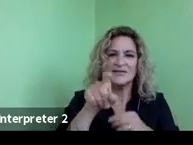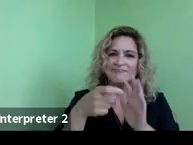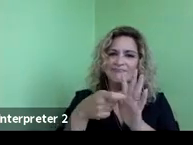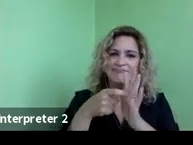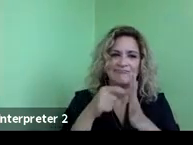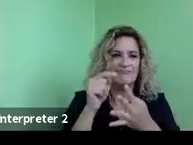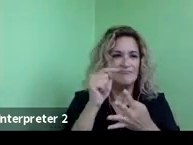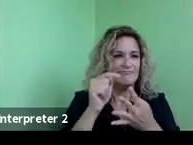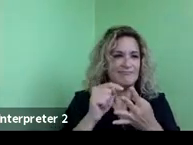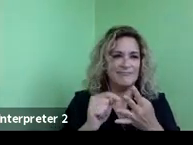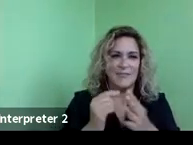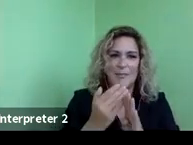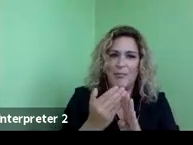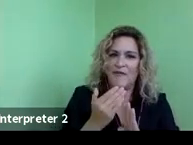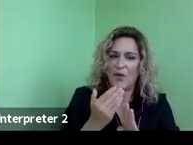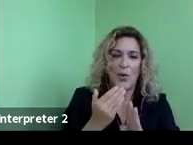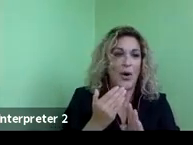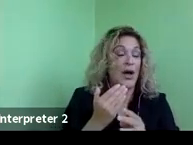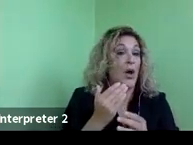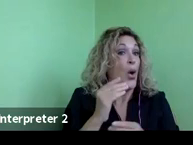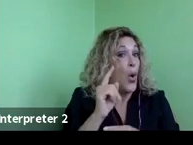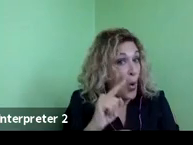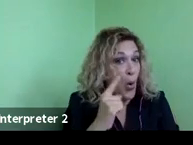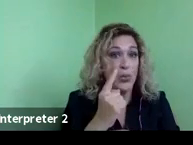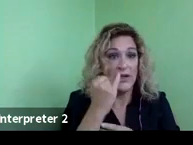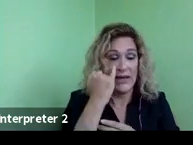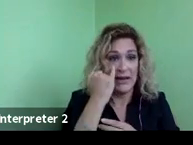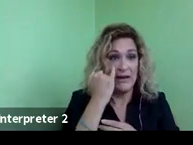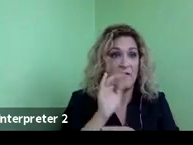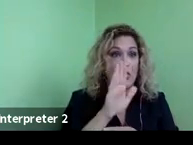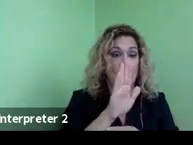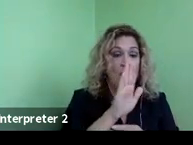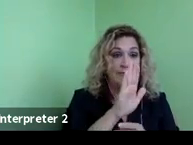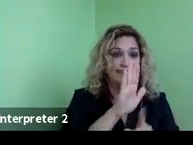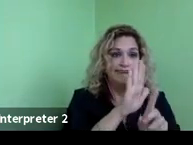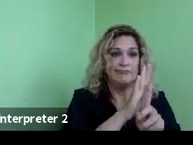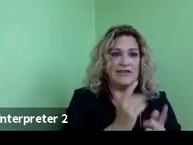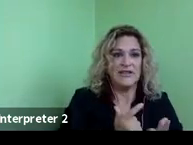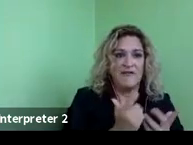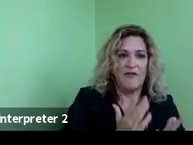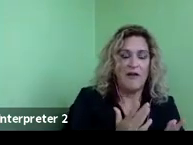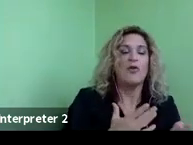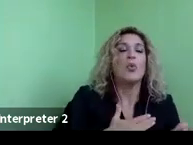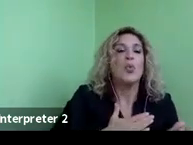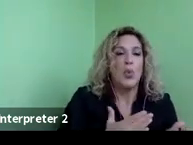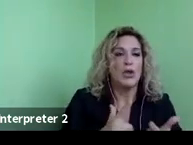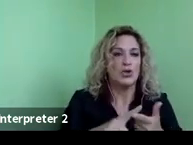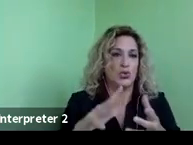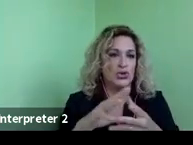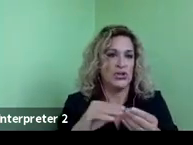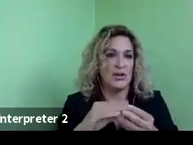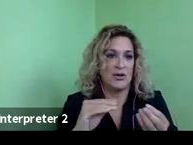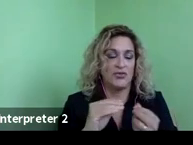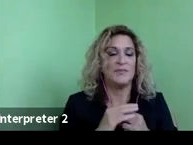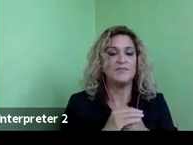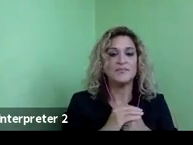shared. It cannot be a requirement of services. Also note on here,